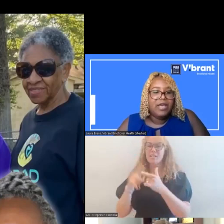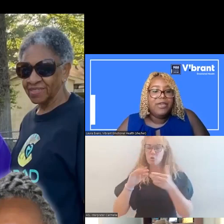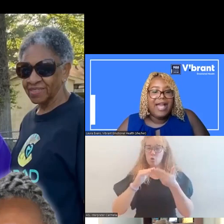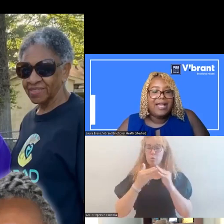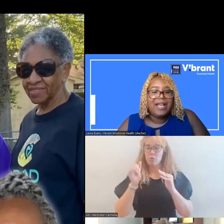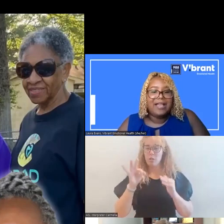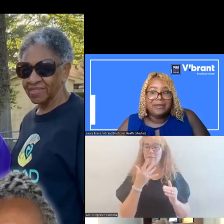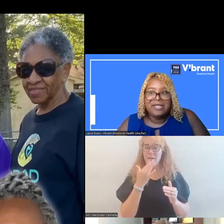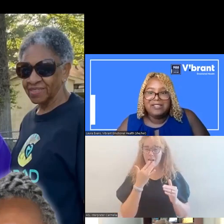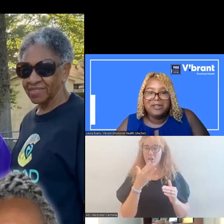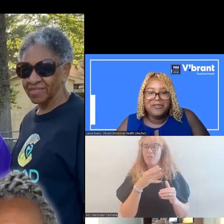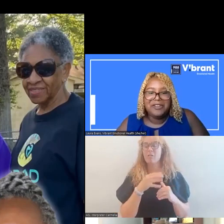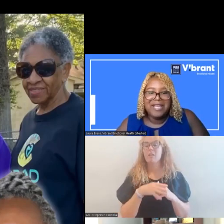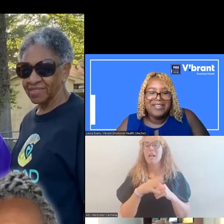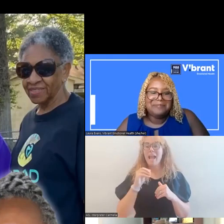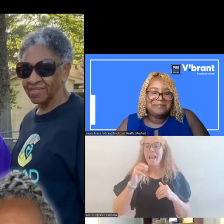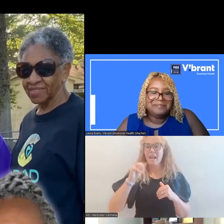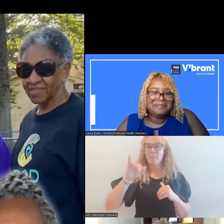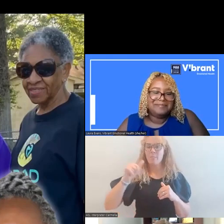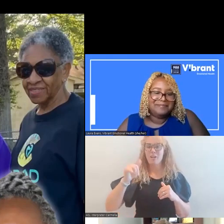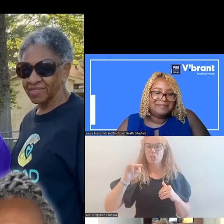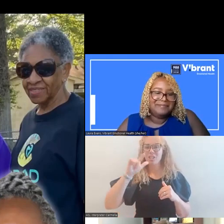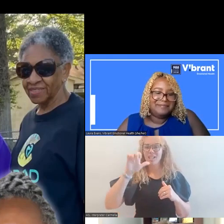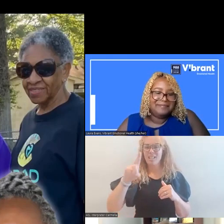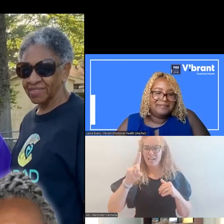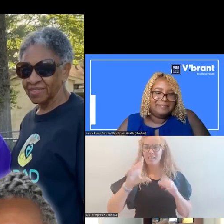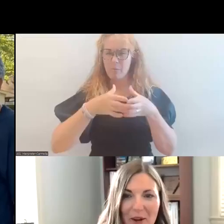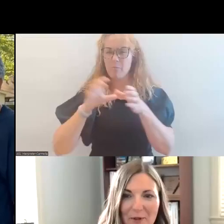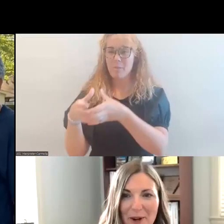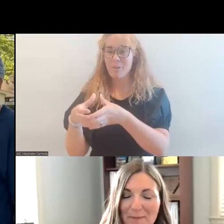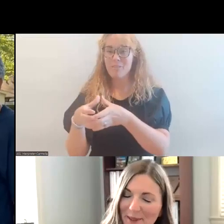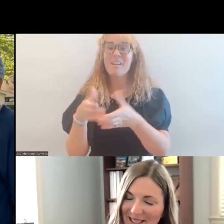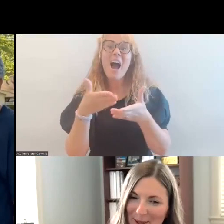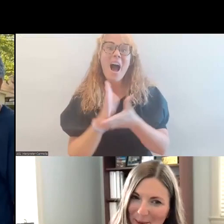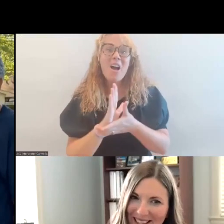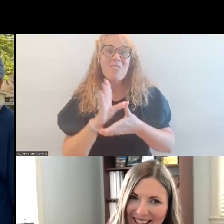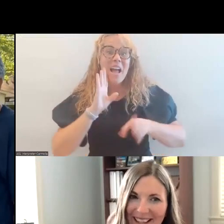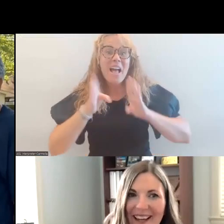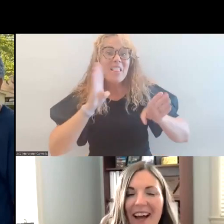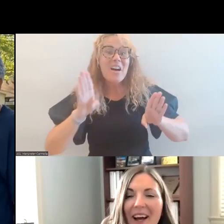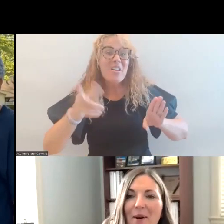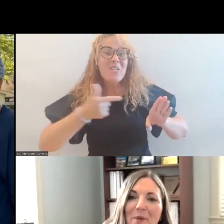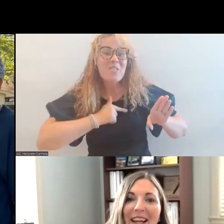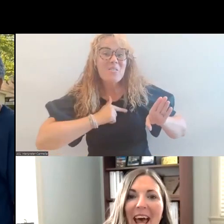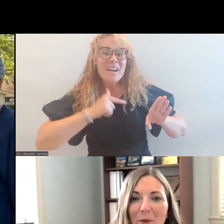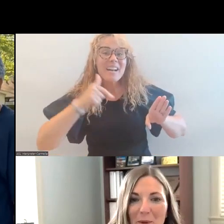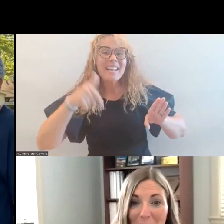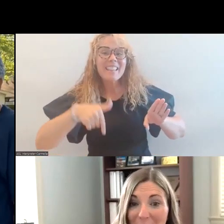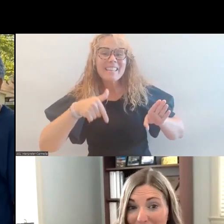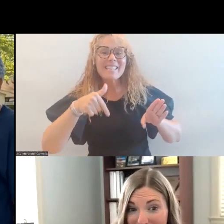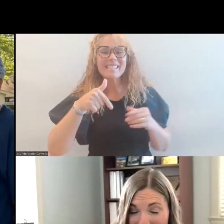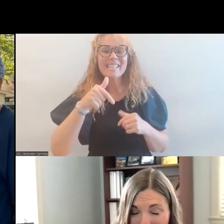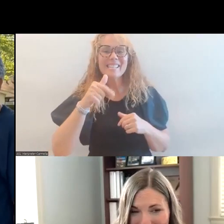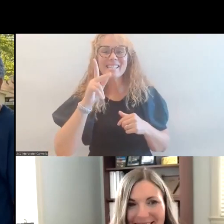people. With that, let me turn it over to you, Katie. All right. Hello from Mississippi, and happy